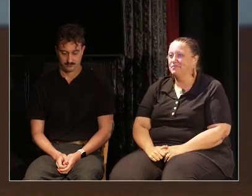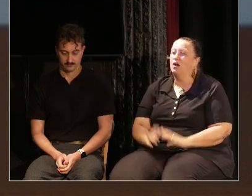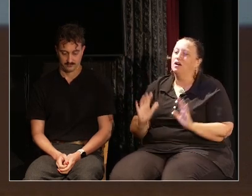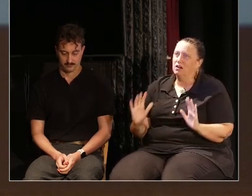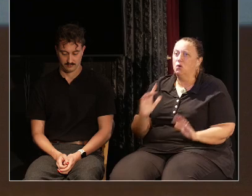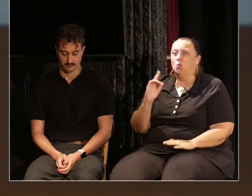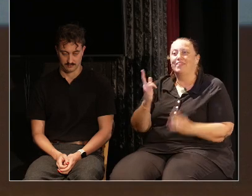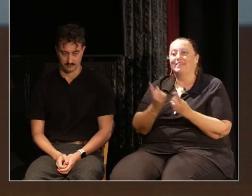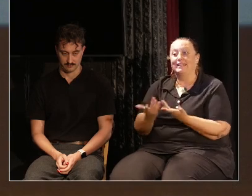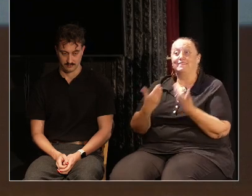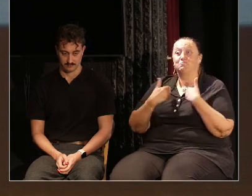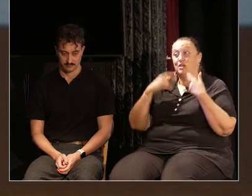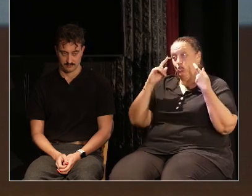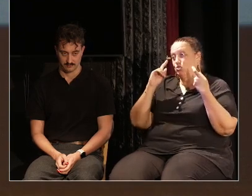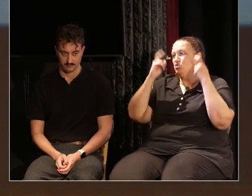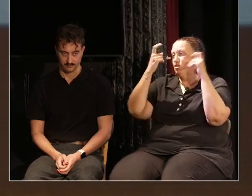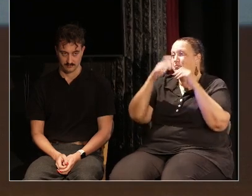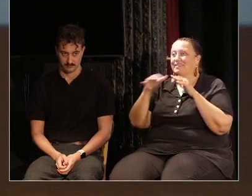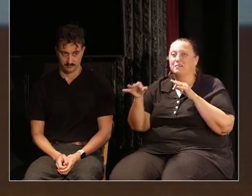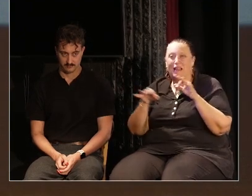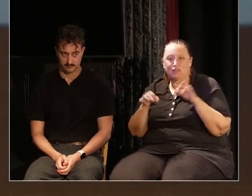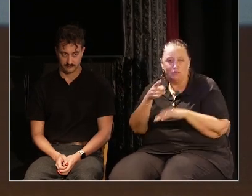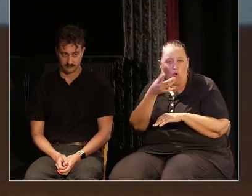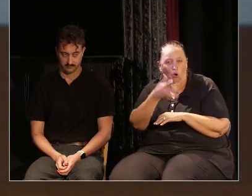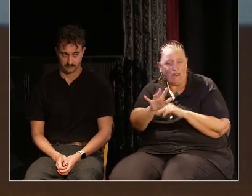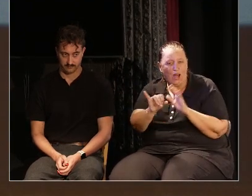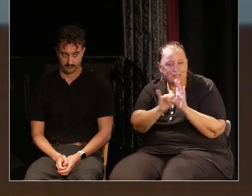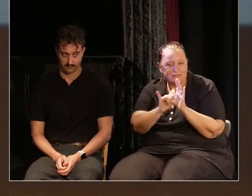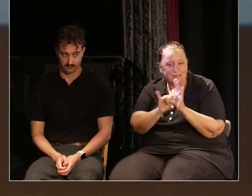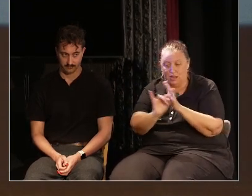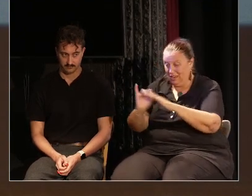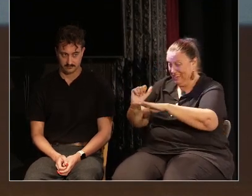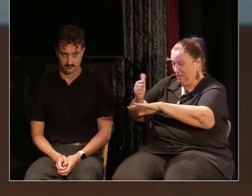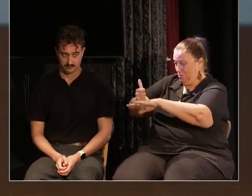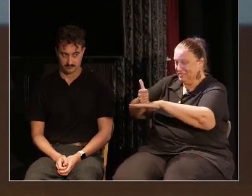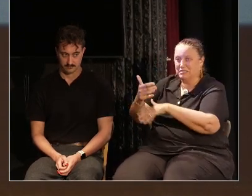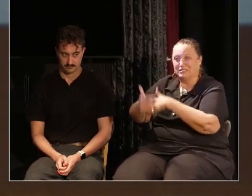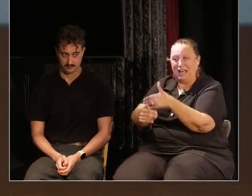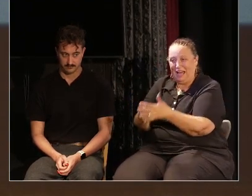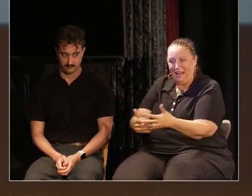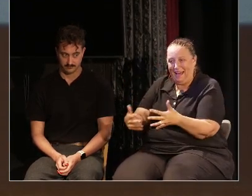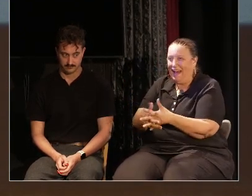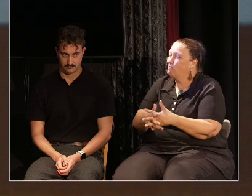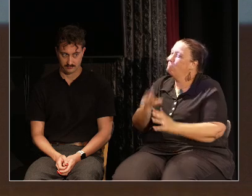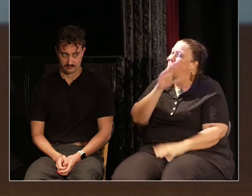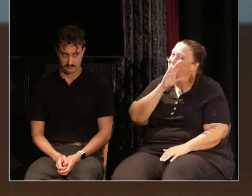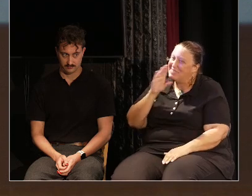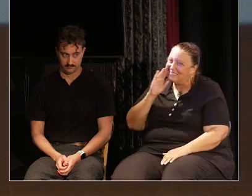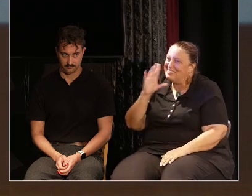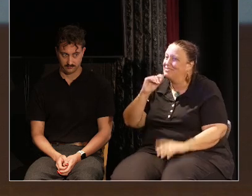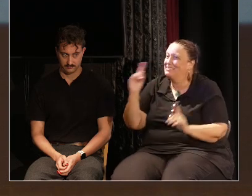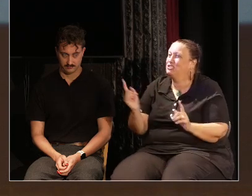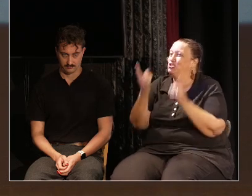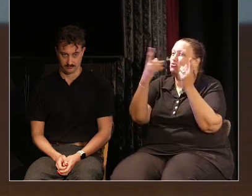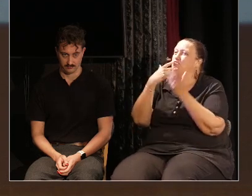One thing that does concern me about the plan itself is, as you actually already identified, the lack of implementation around it as well. That was missing from the initial report, so being able